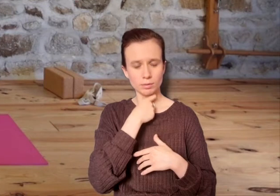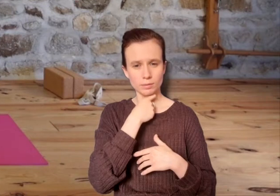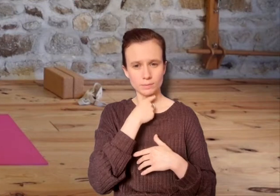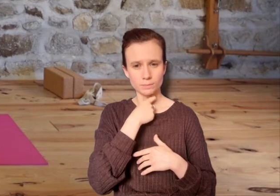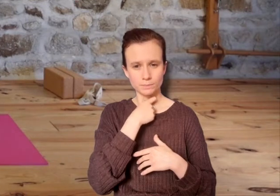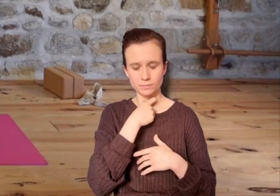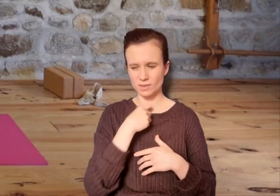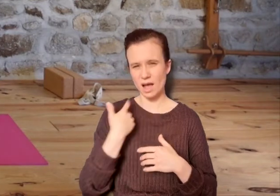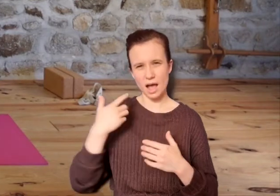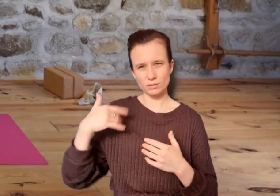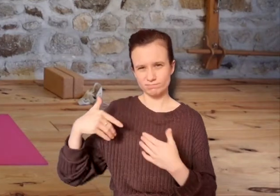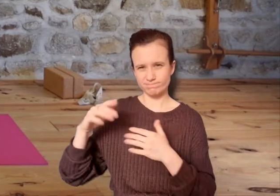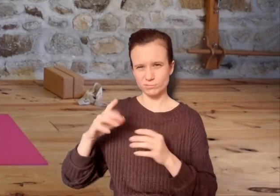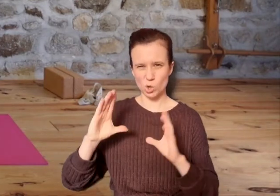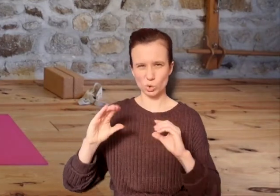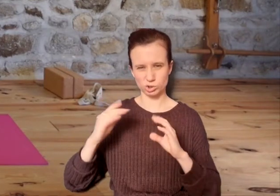Pardon, I'll get rid of that cushion.